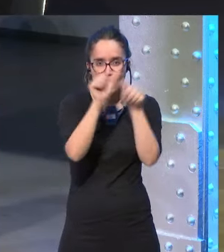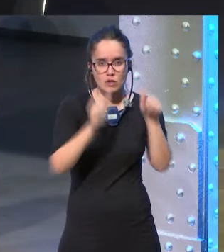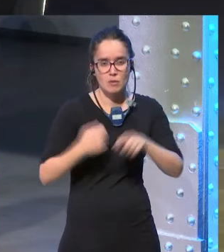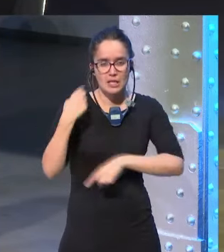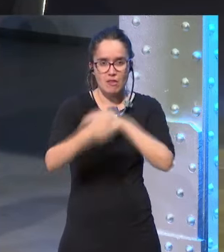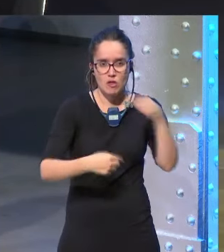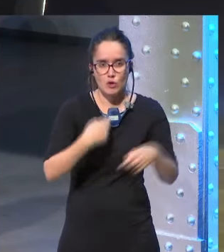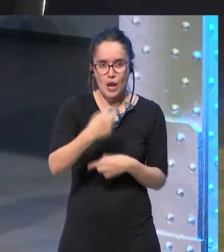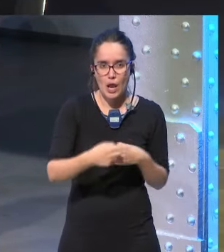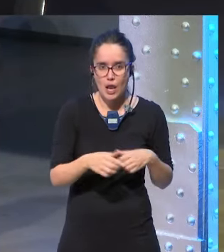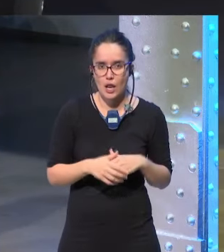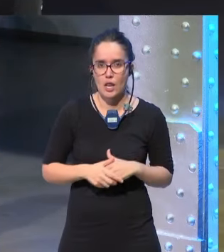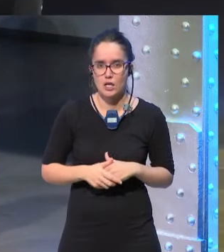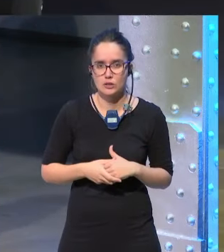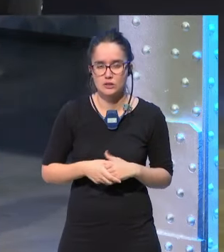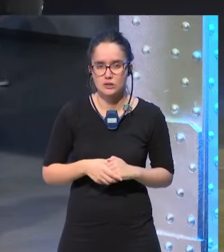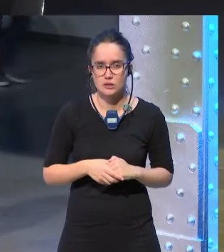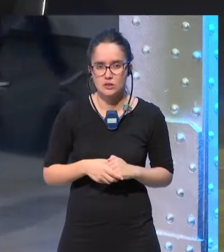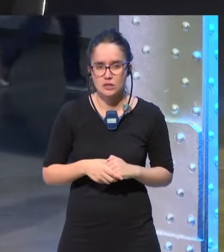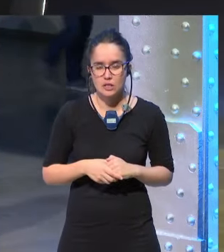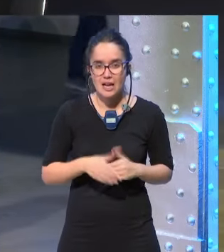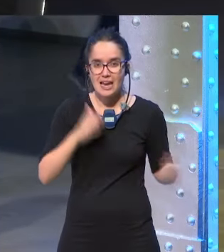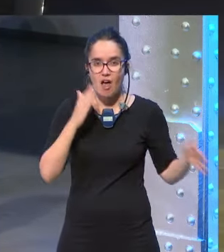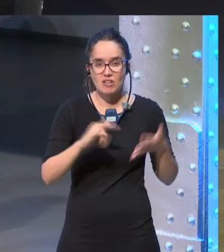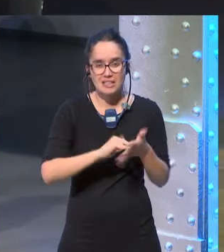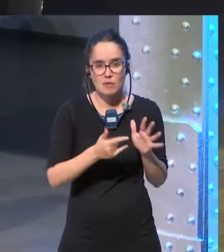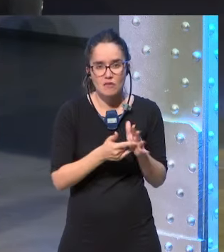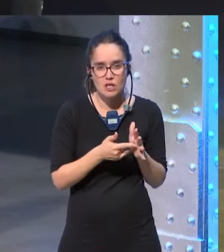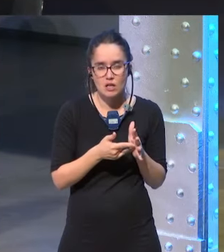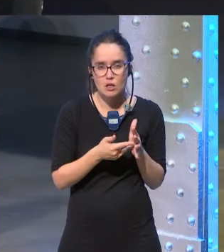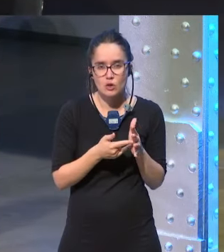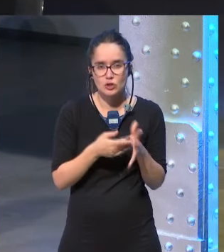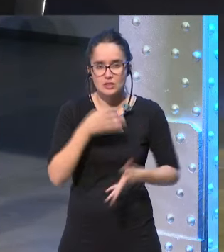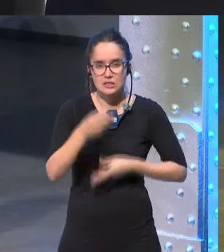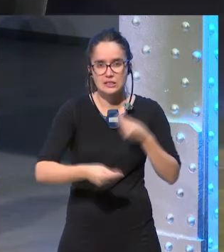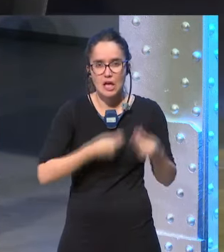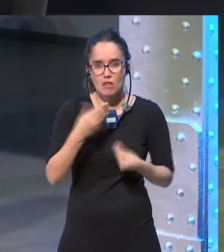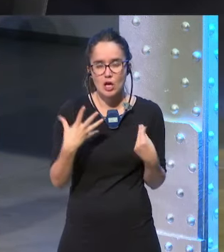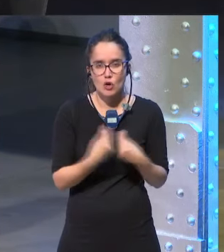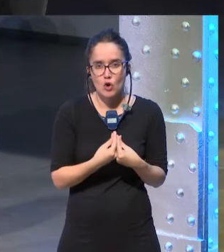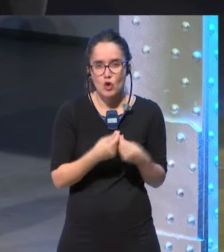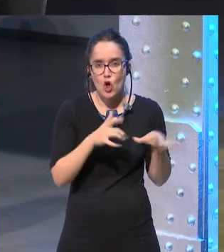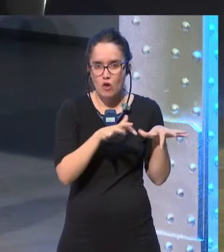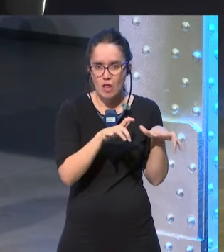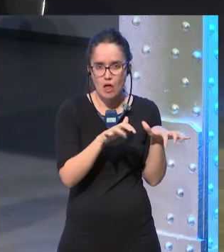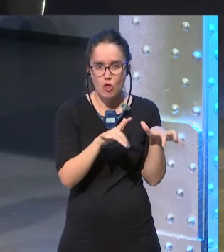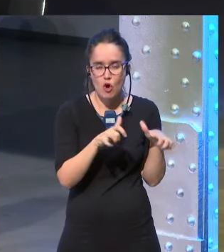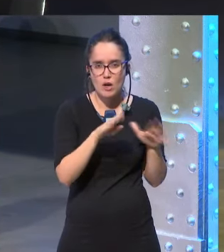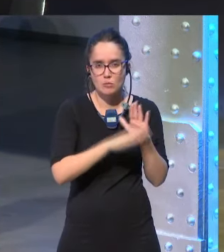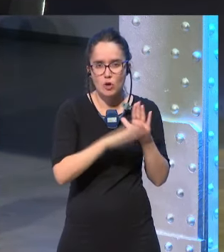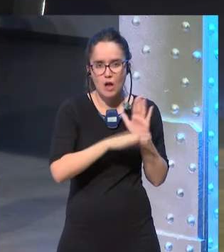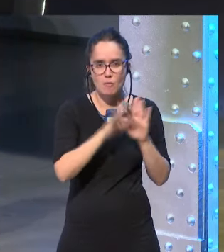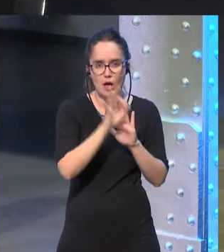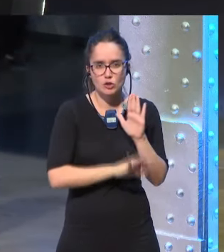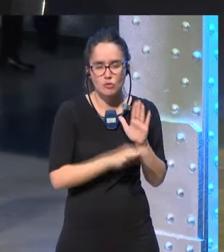see is the planning phase is executed with computers and software and robots potentially, but then once we